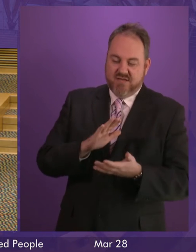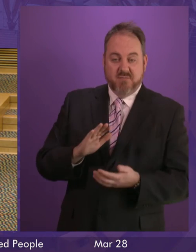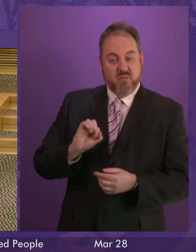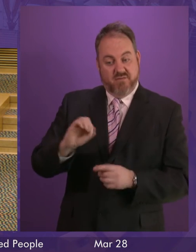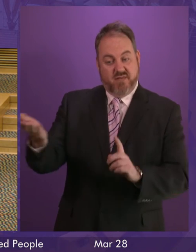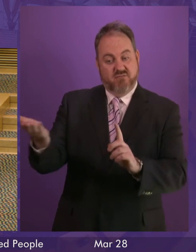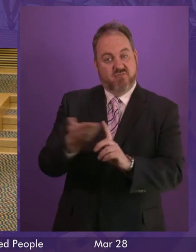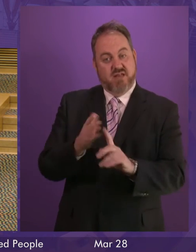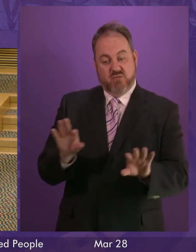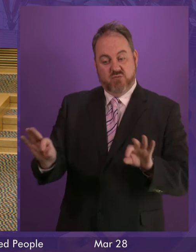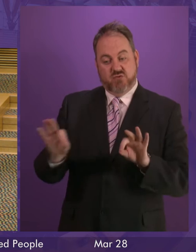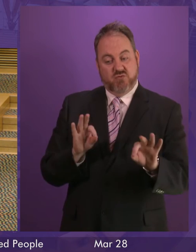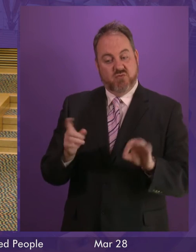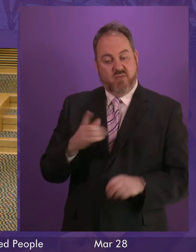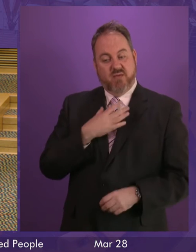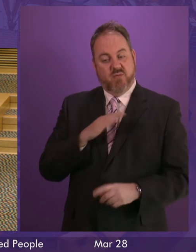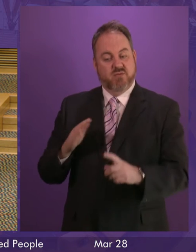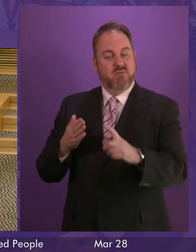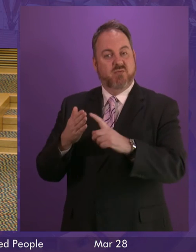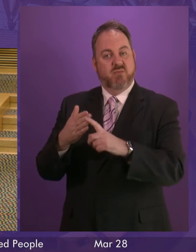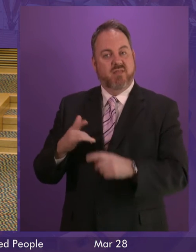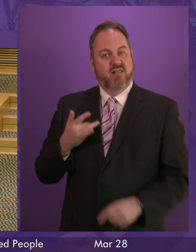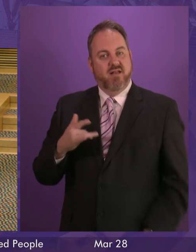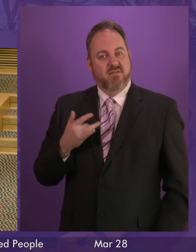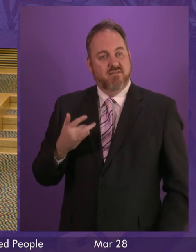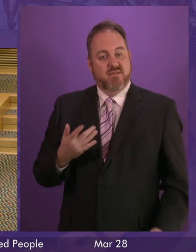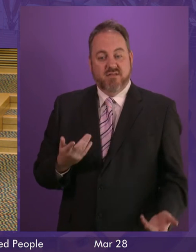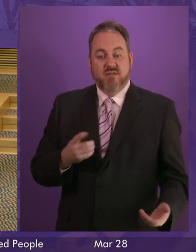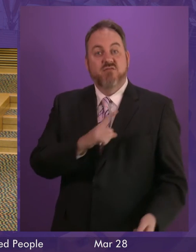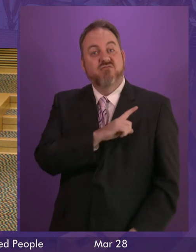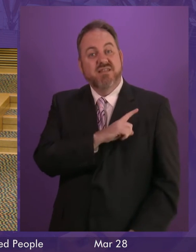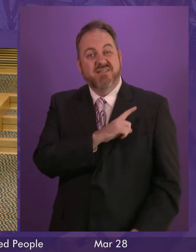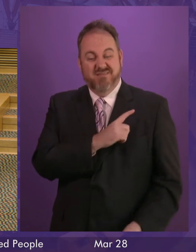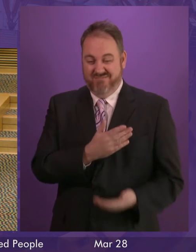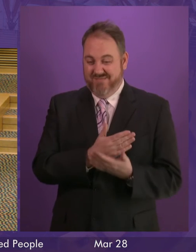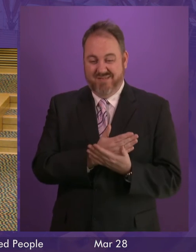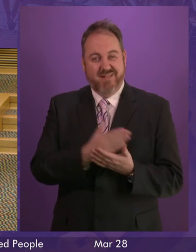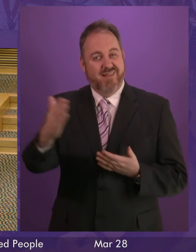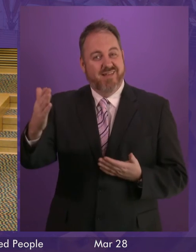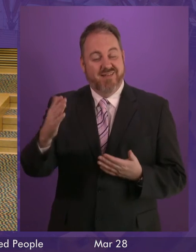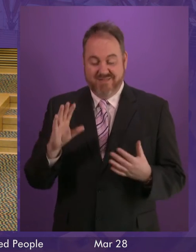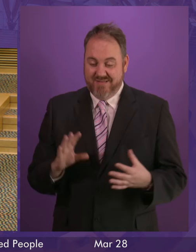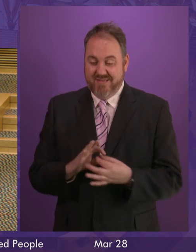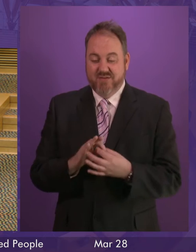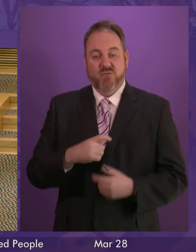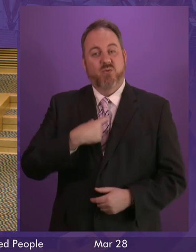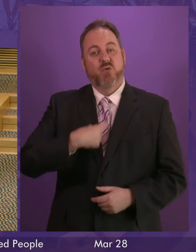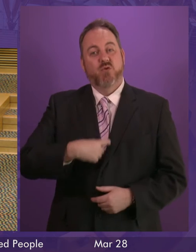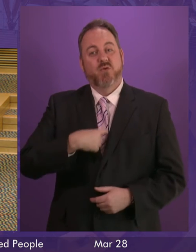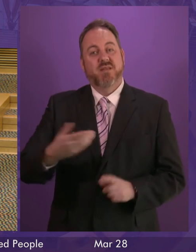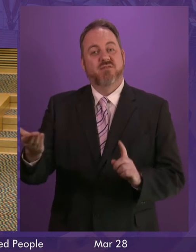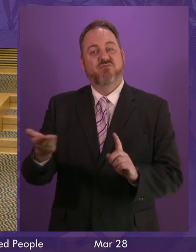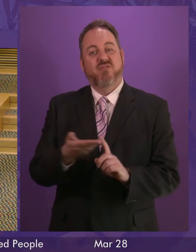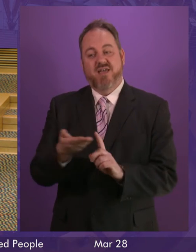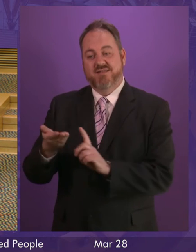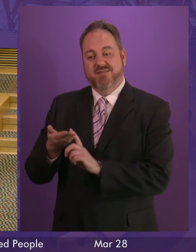the support they need to do so. The reason is simple. Equal rights for disabled people are about human rights. None of us can enjoy our human